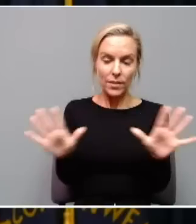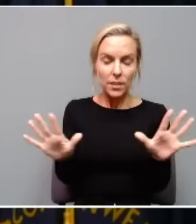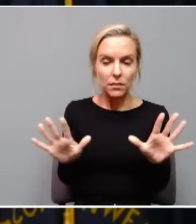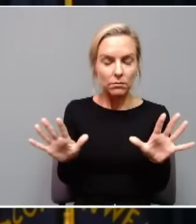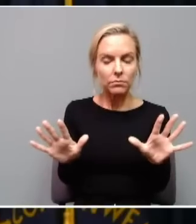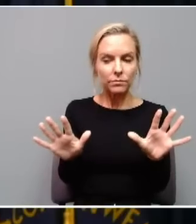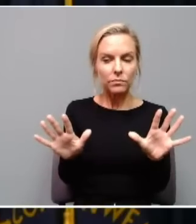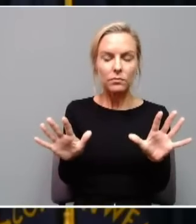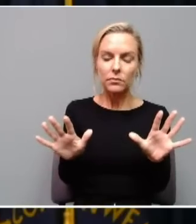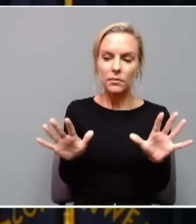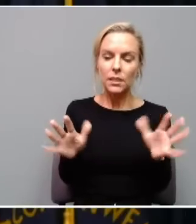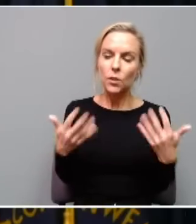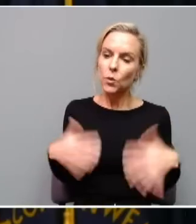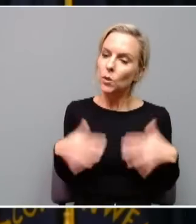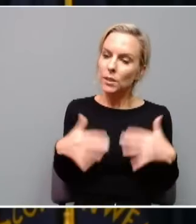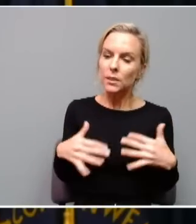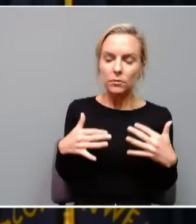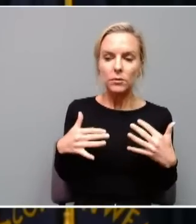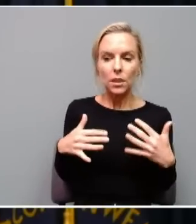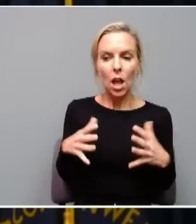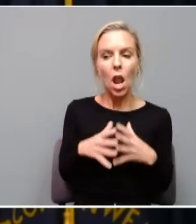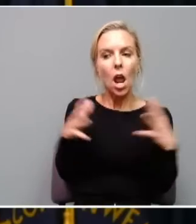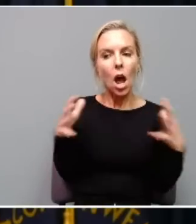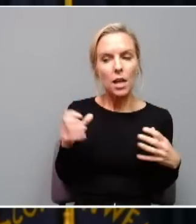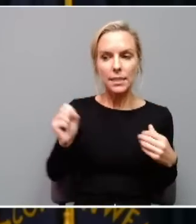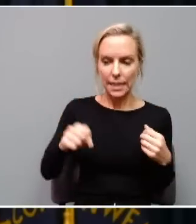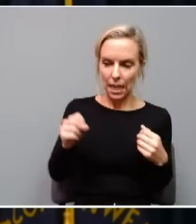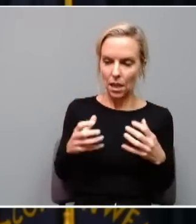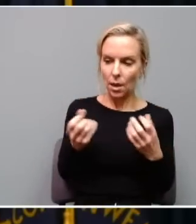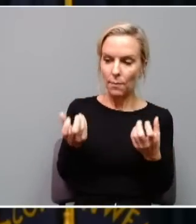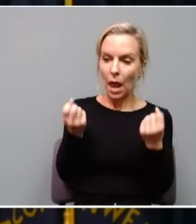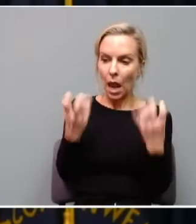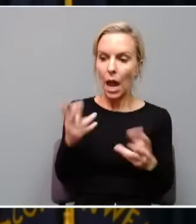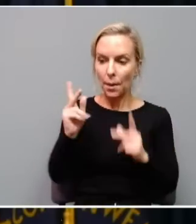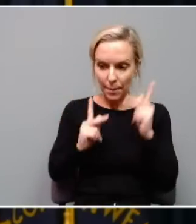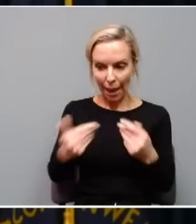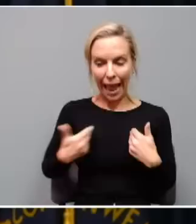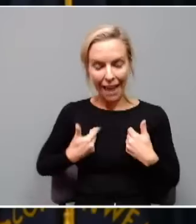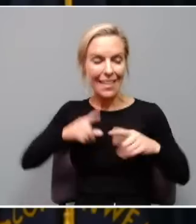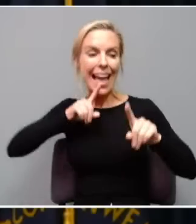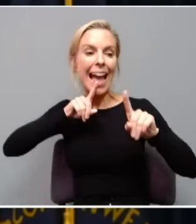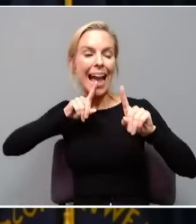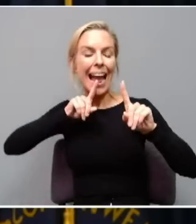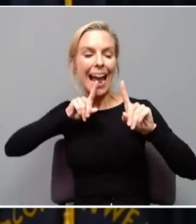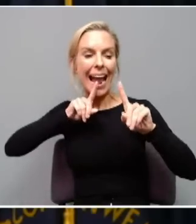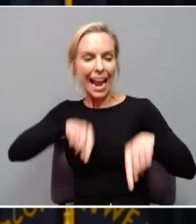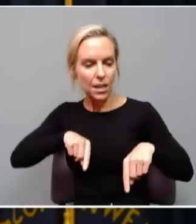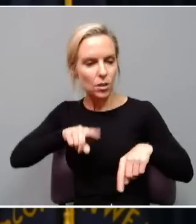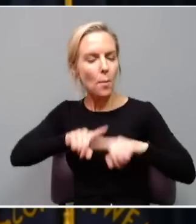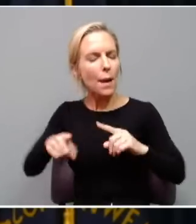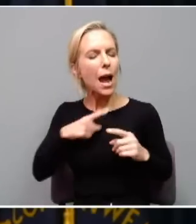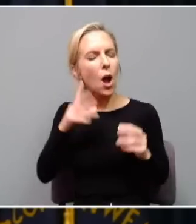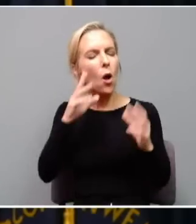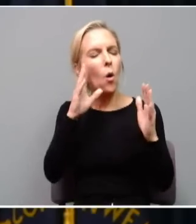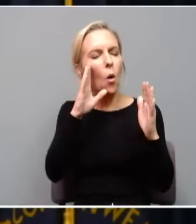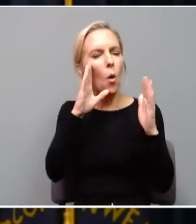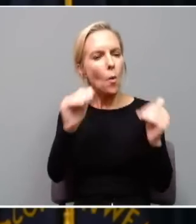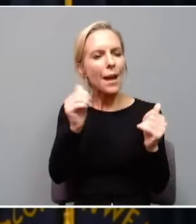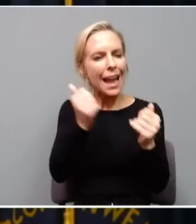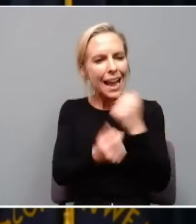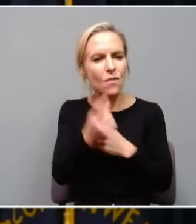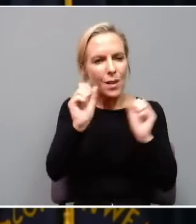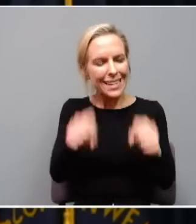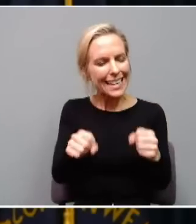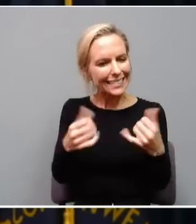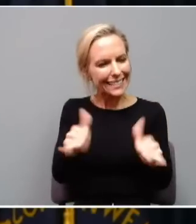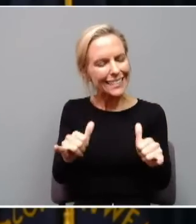And I think lots of people have lots of the answer. but I hope everybody can continue to talk, because most of the